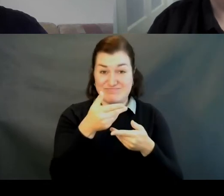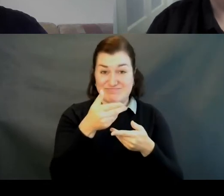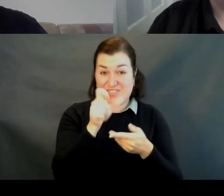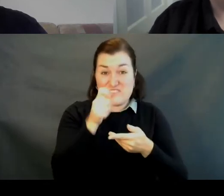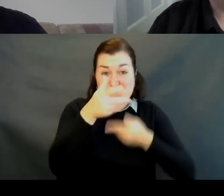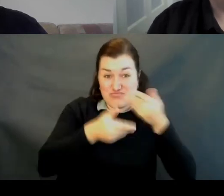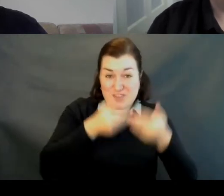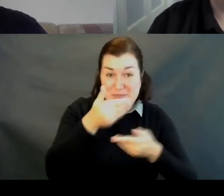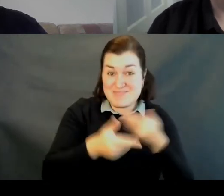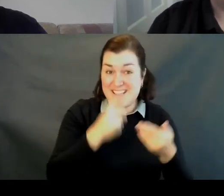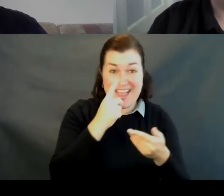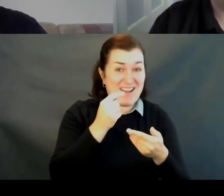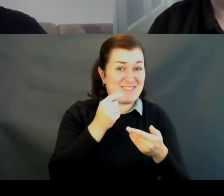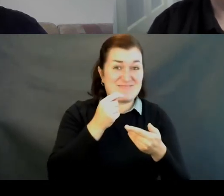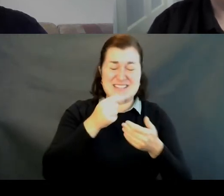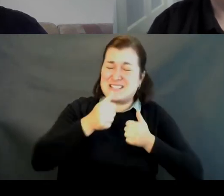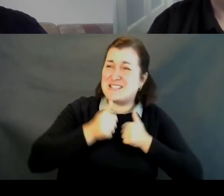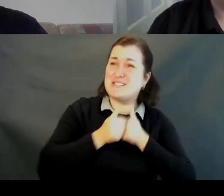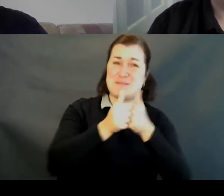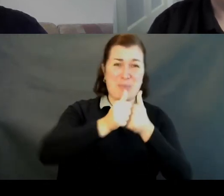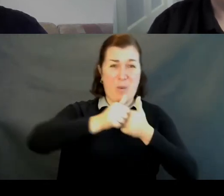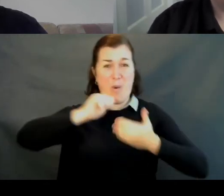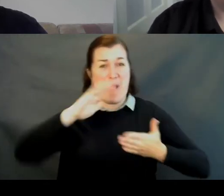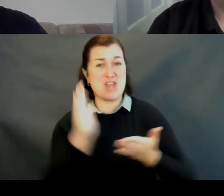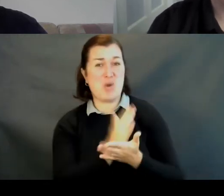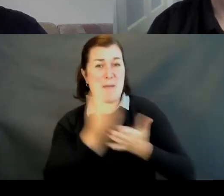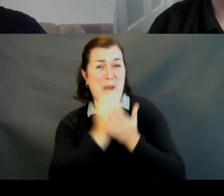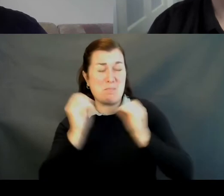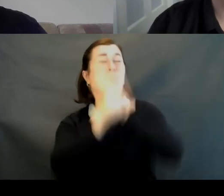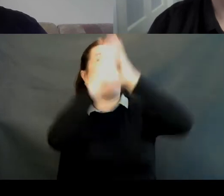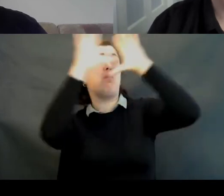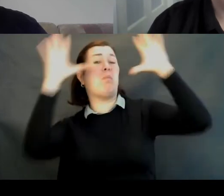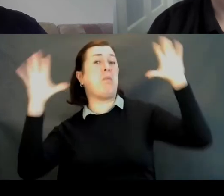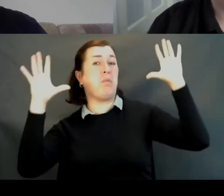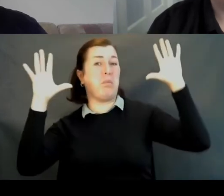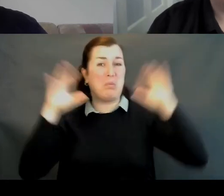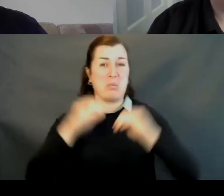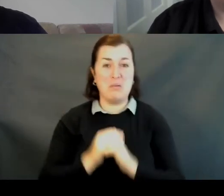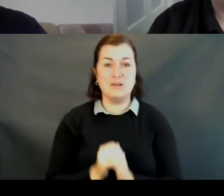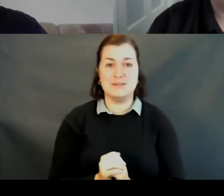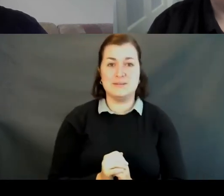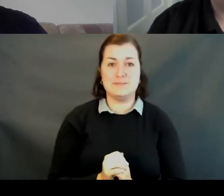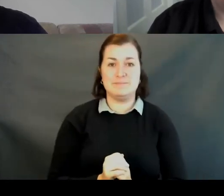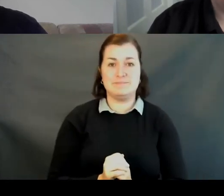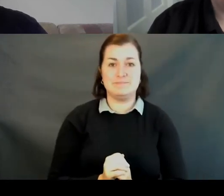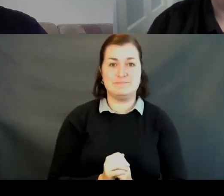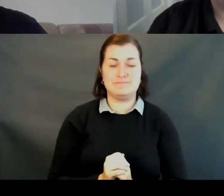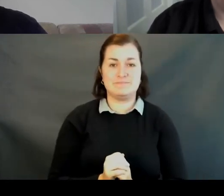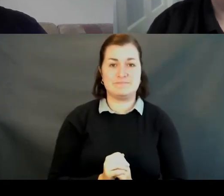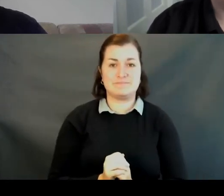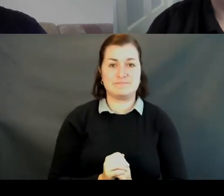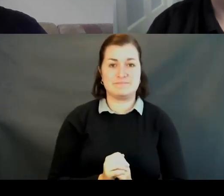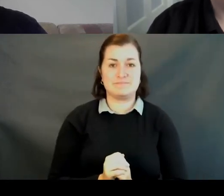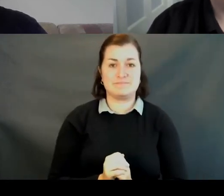really pull the whole sort of enjoyment of the experience together. And if, you know, if